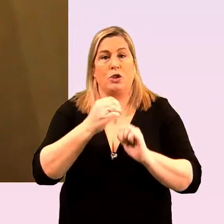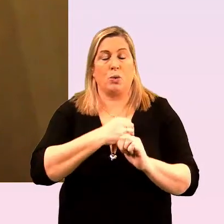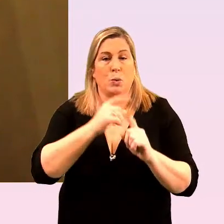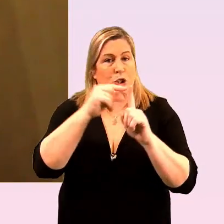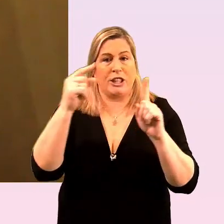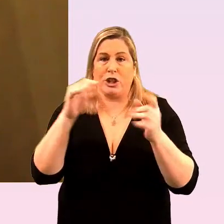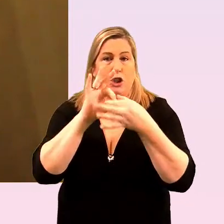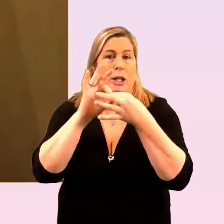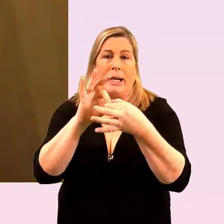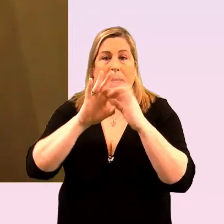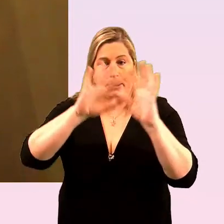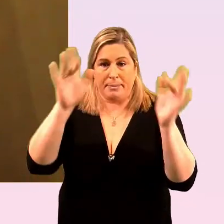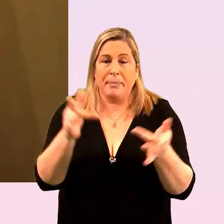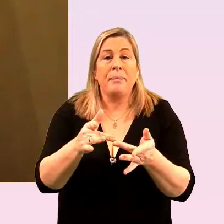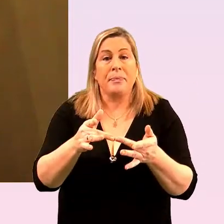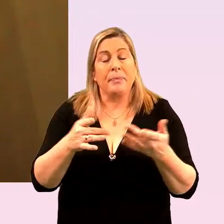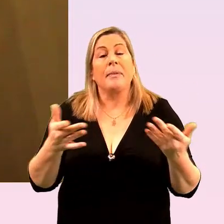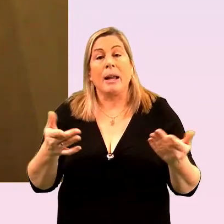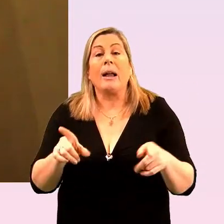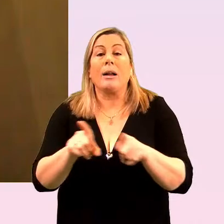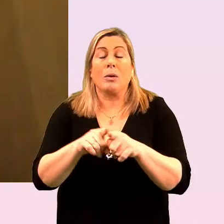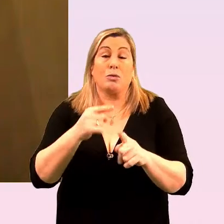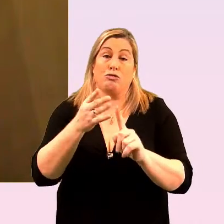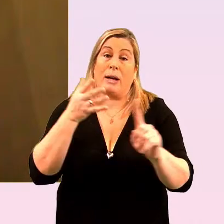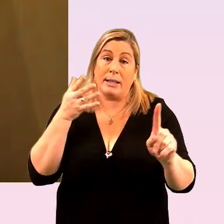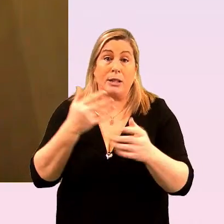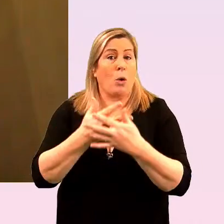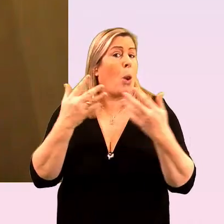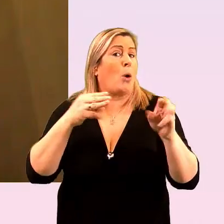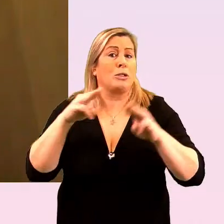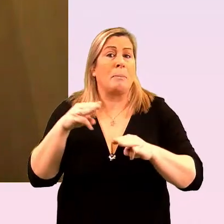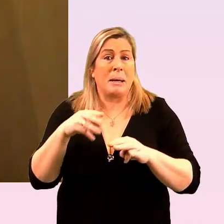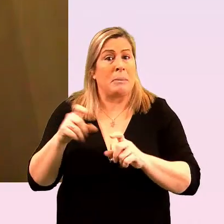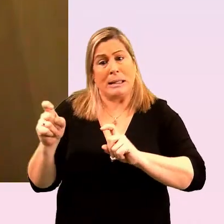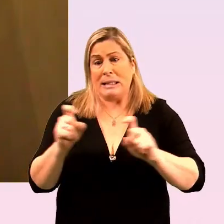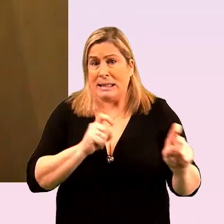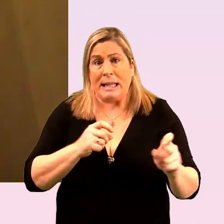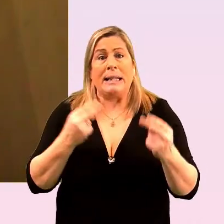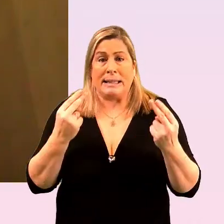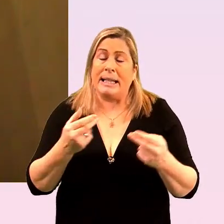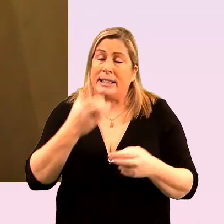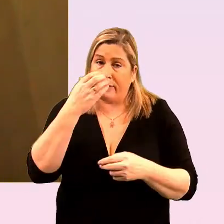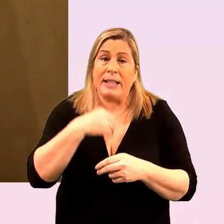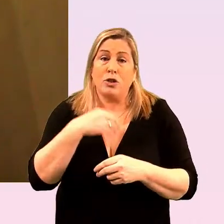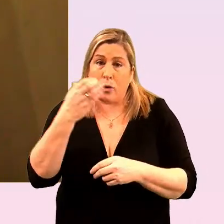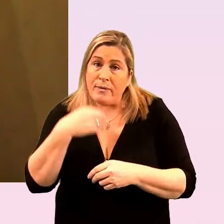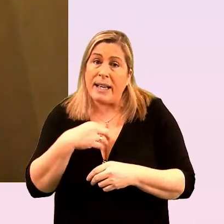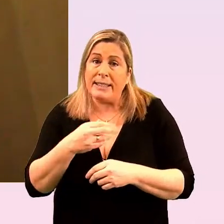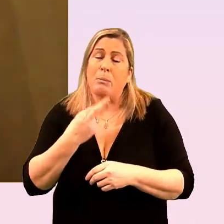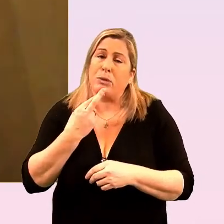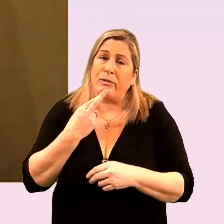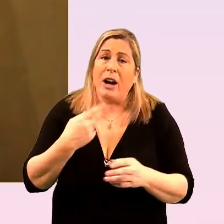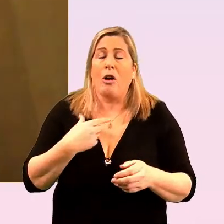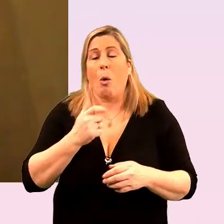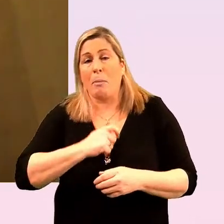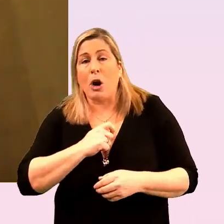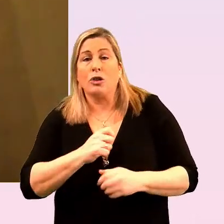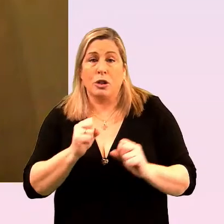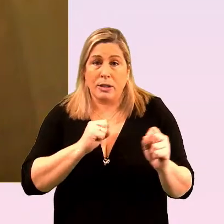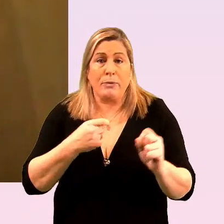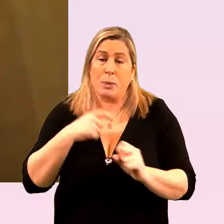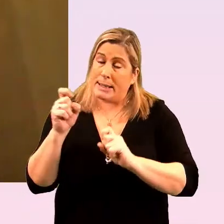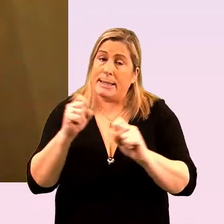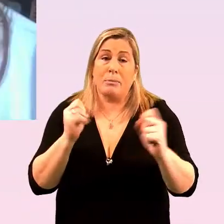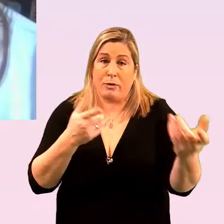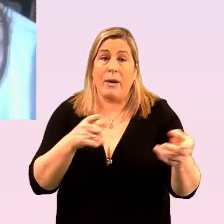engagement, notwithstanding the fact that we recognise that there are loads of people who still need face-to-face and personal service, and we still provide